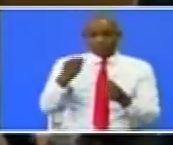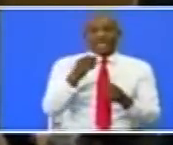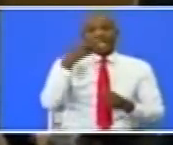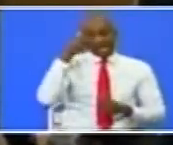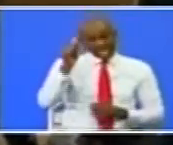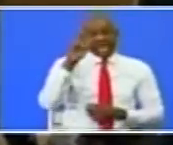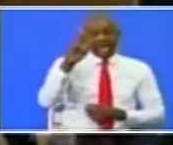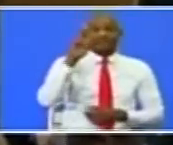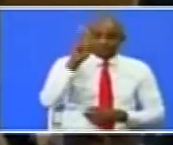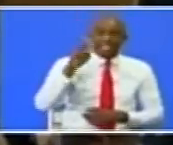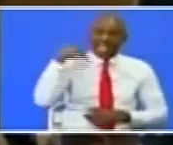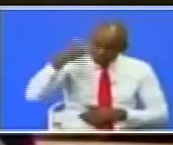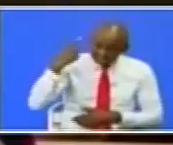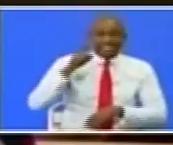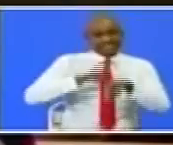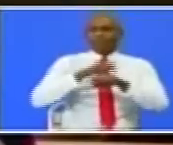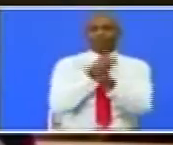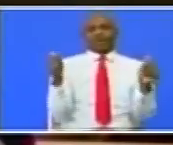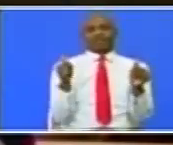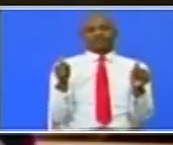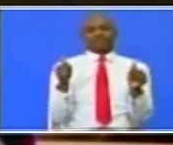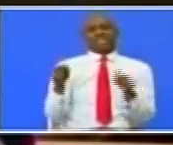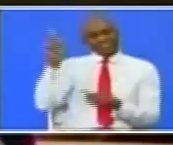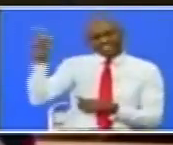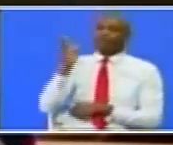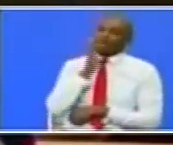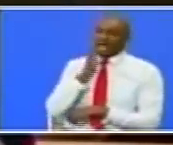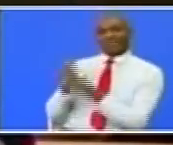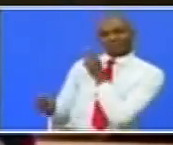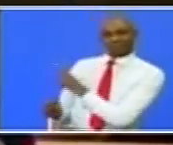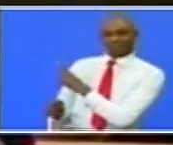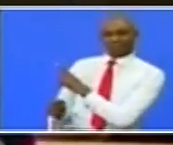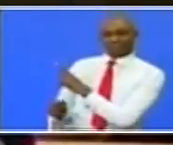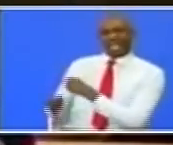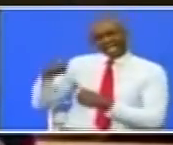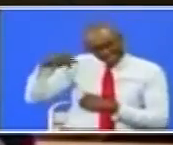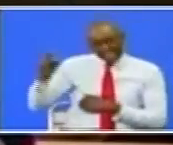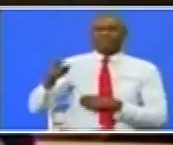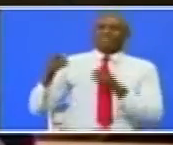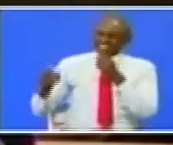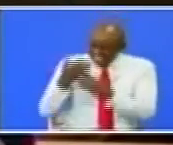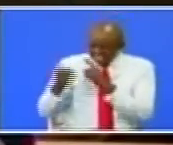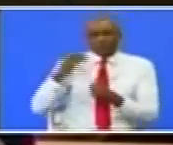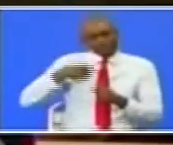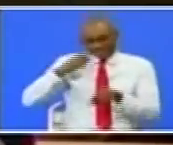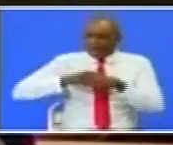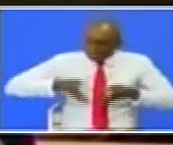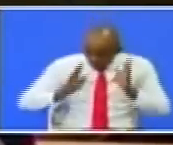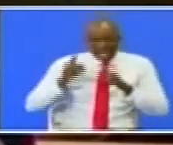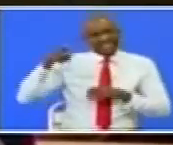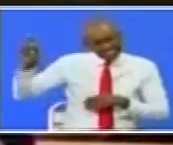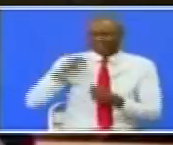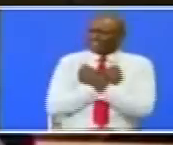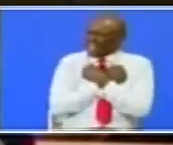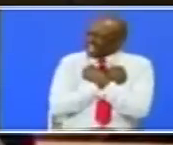ARV medication every day on time. This is my mother. She has been my mentor since I was born. She's the one